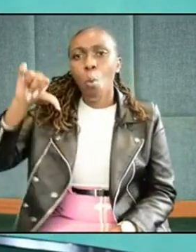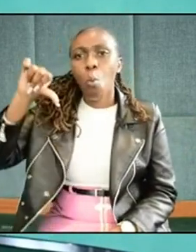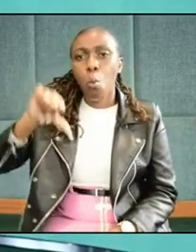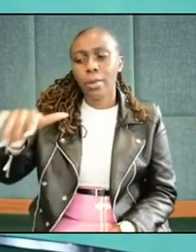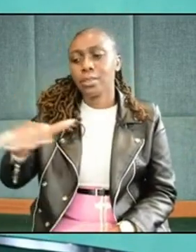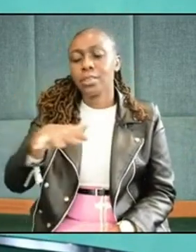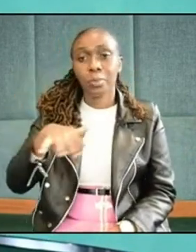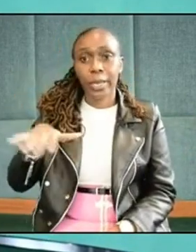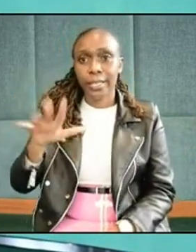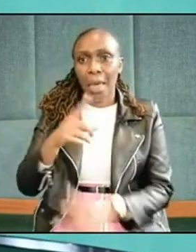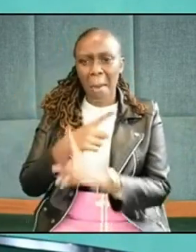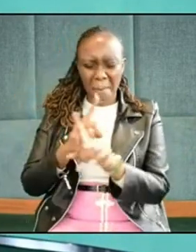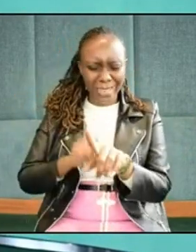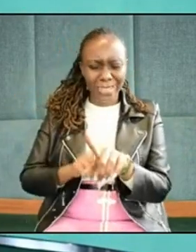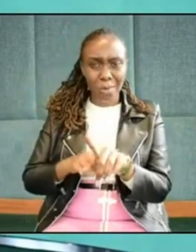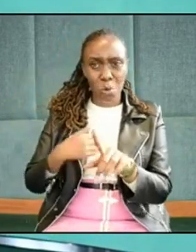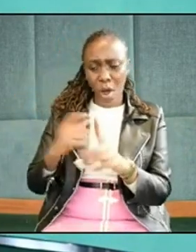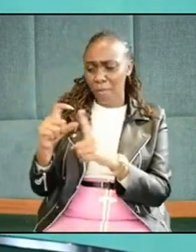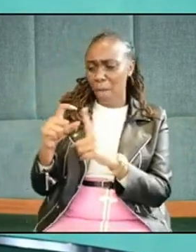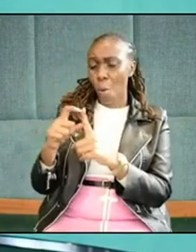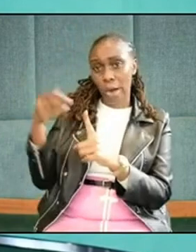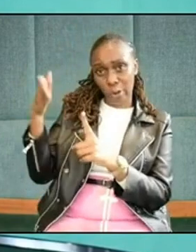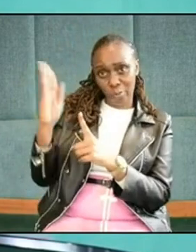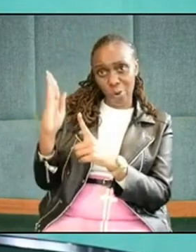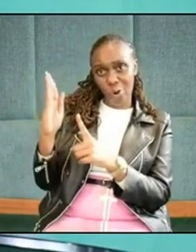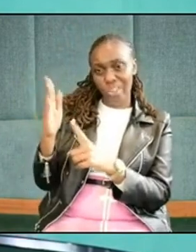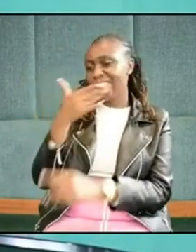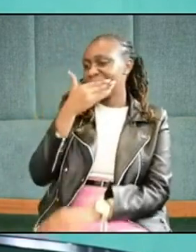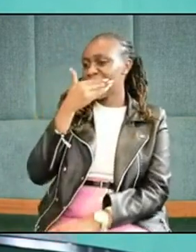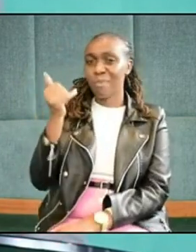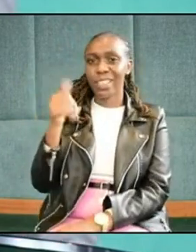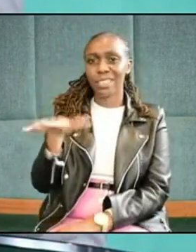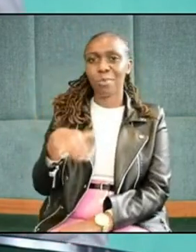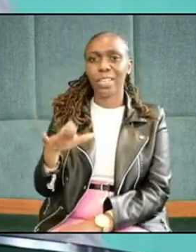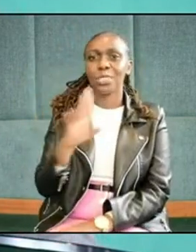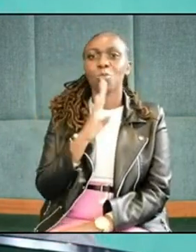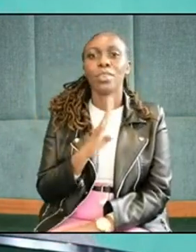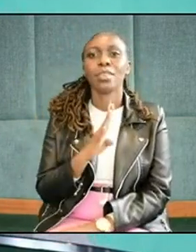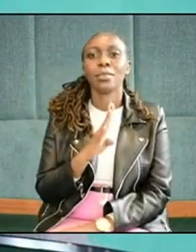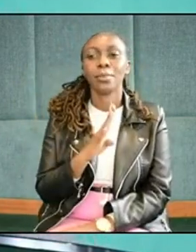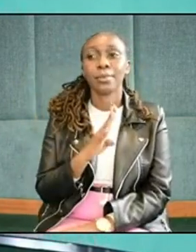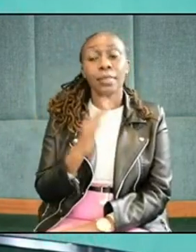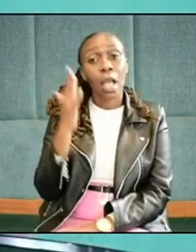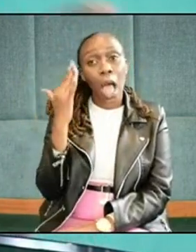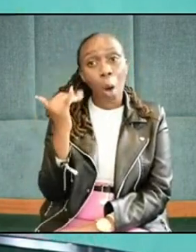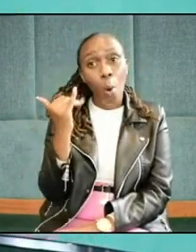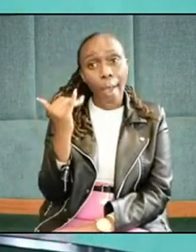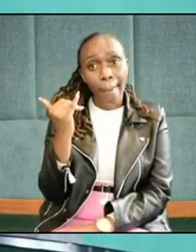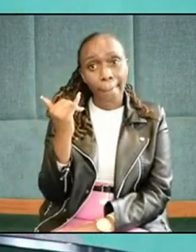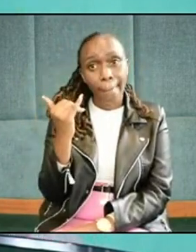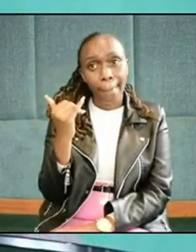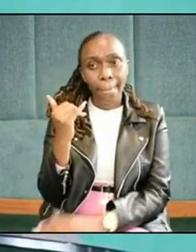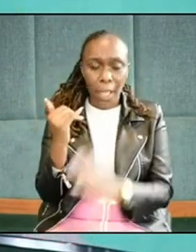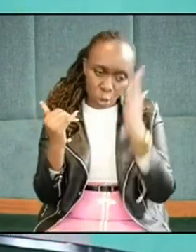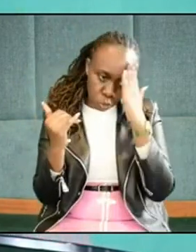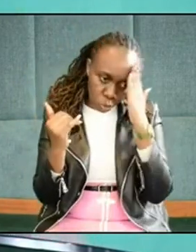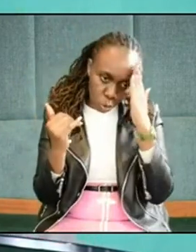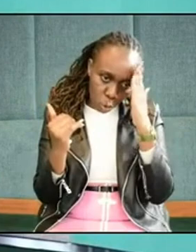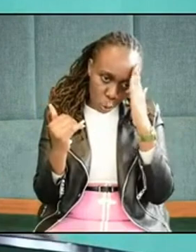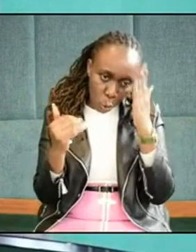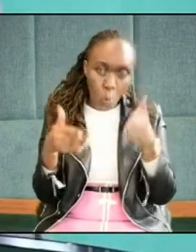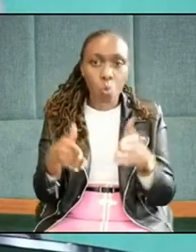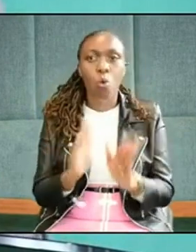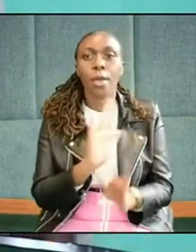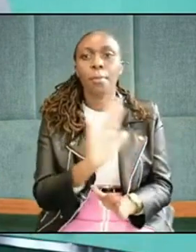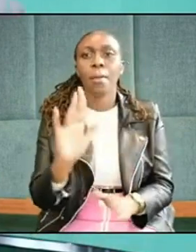when you are armed with the word of God, it is the best place to be. Because you know your direction.